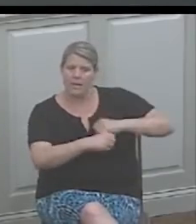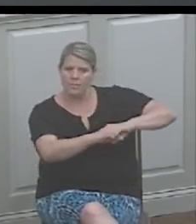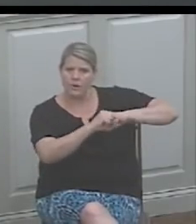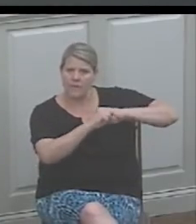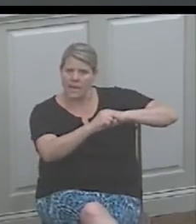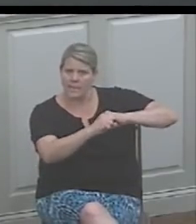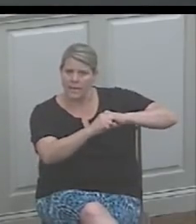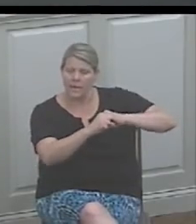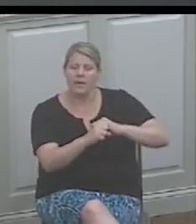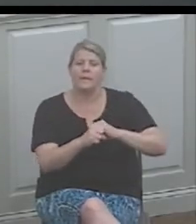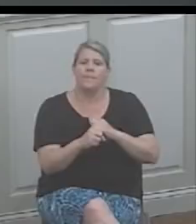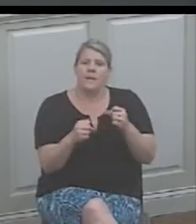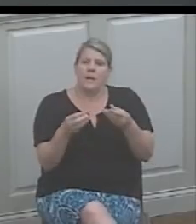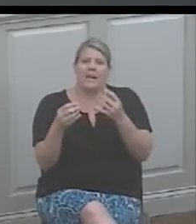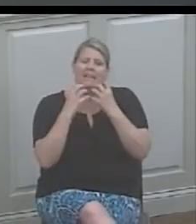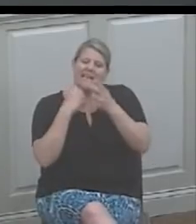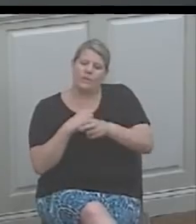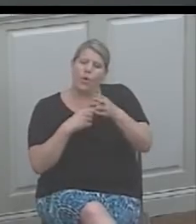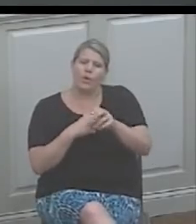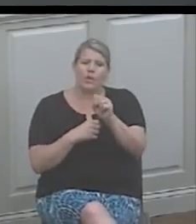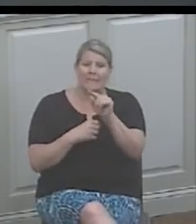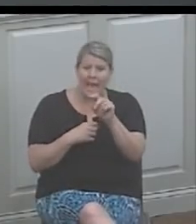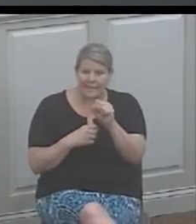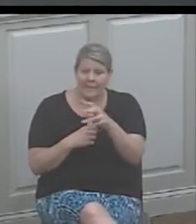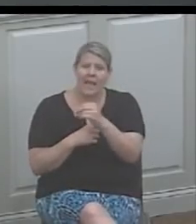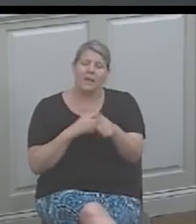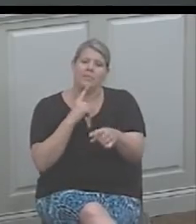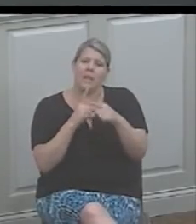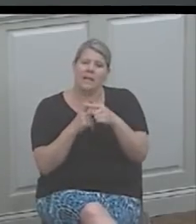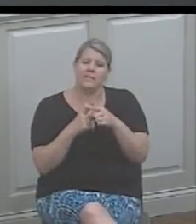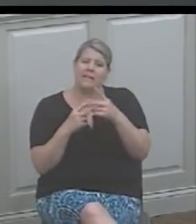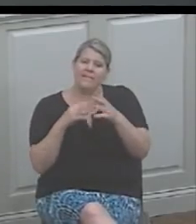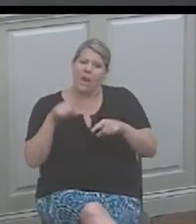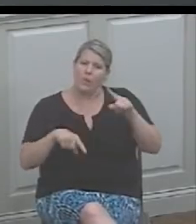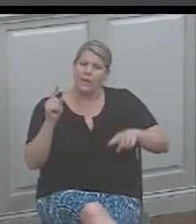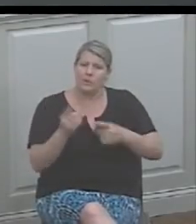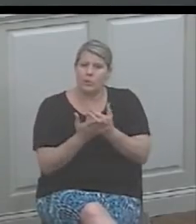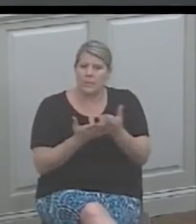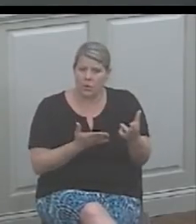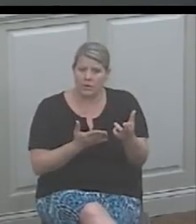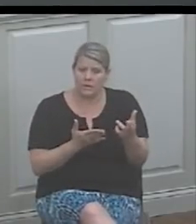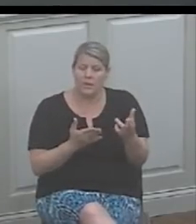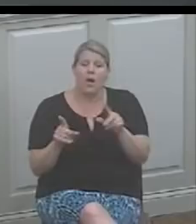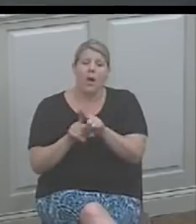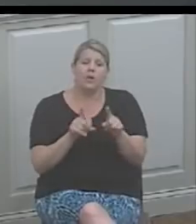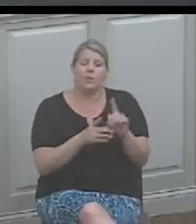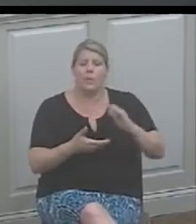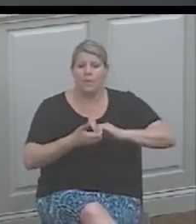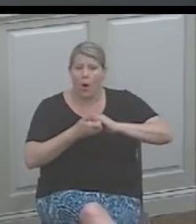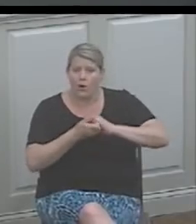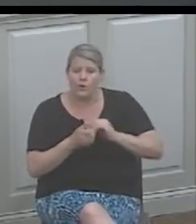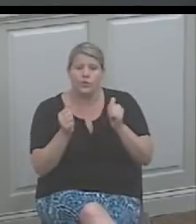of archaeological sites and historic and cultural resources throughout the Commonwealth, in partnership with elected officials,